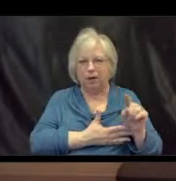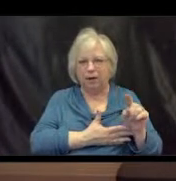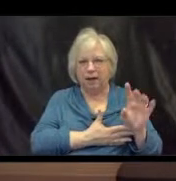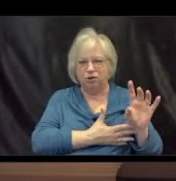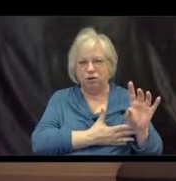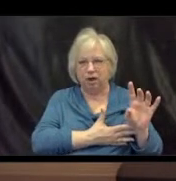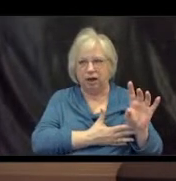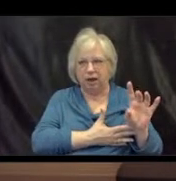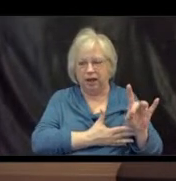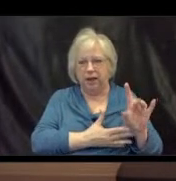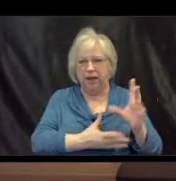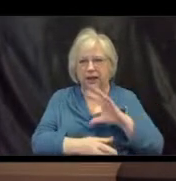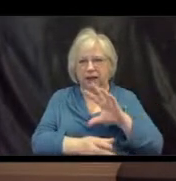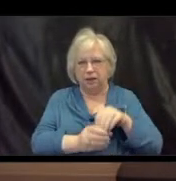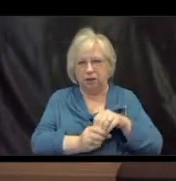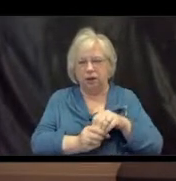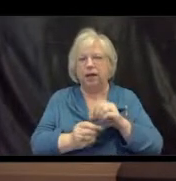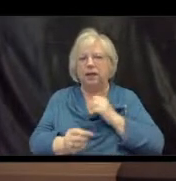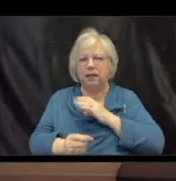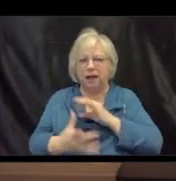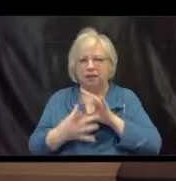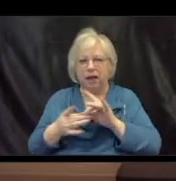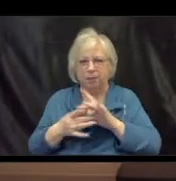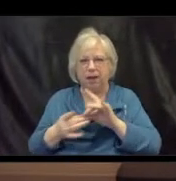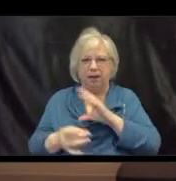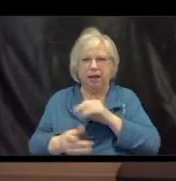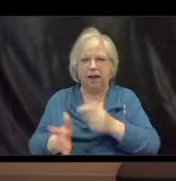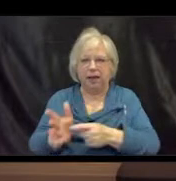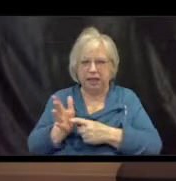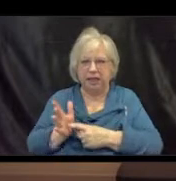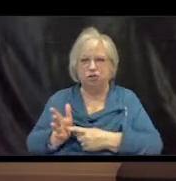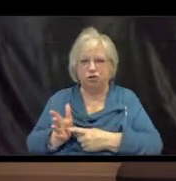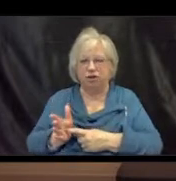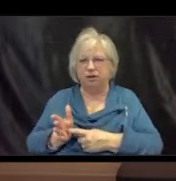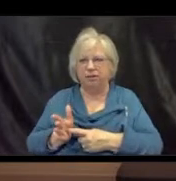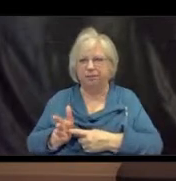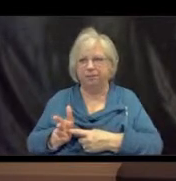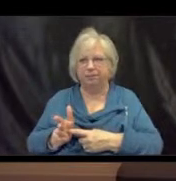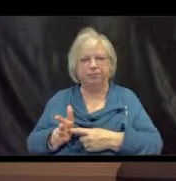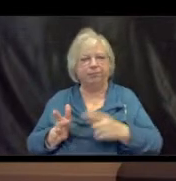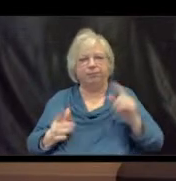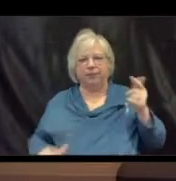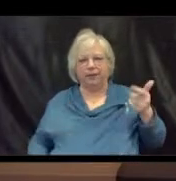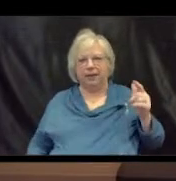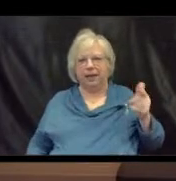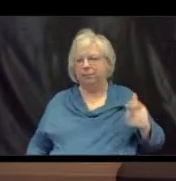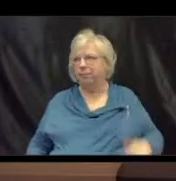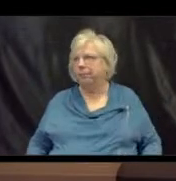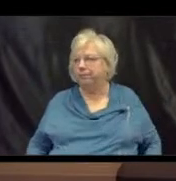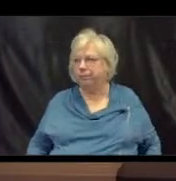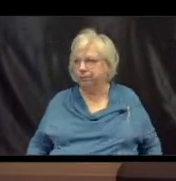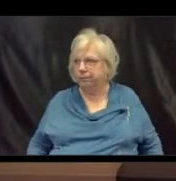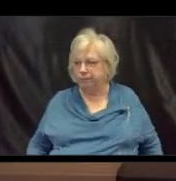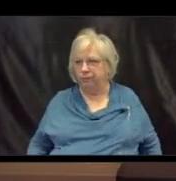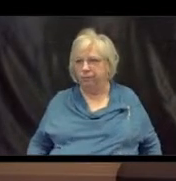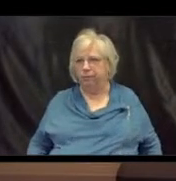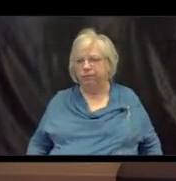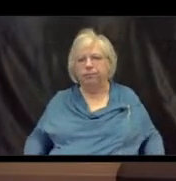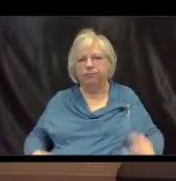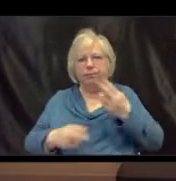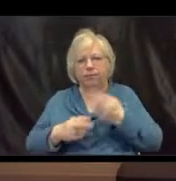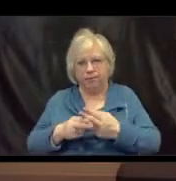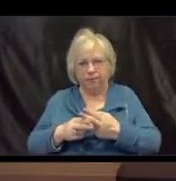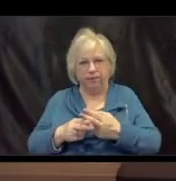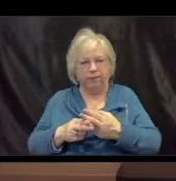9702-A, including all staff comments and conditions. Second. Second. Moved and seconded. Call for a